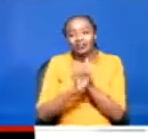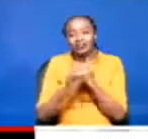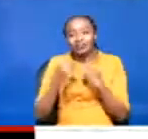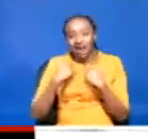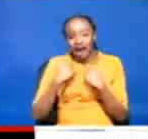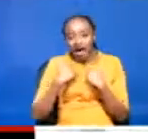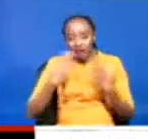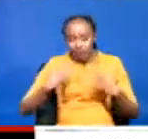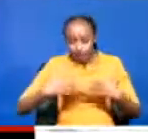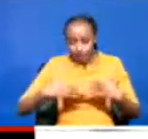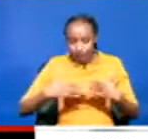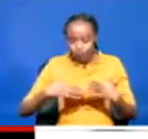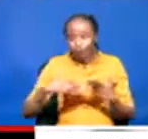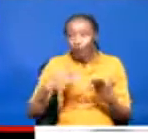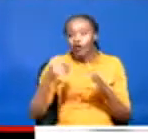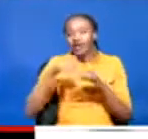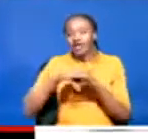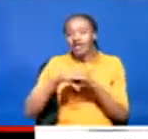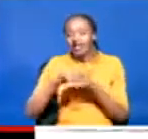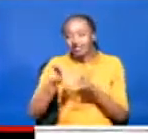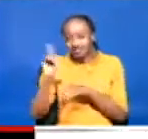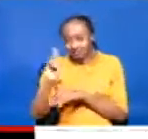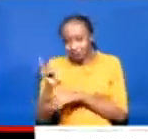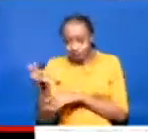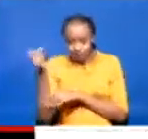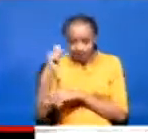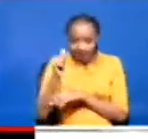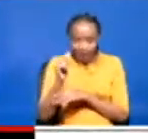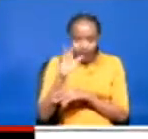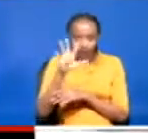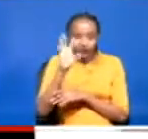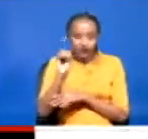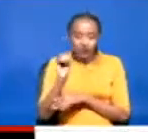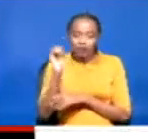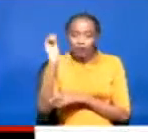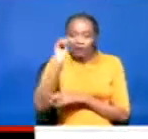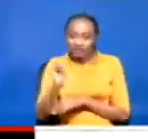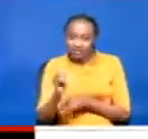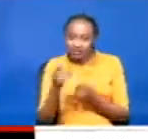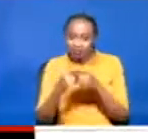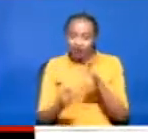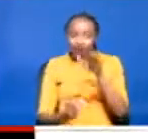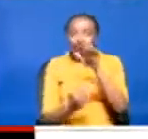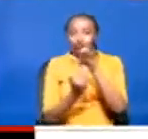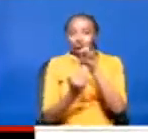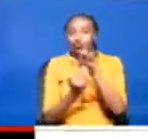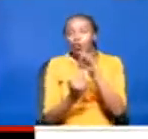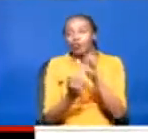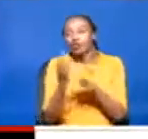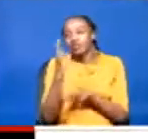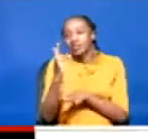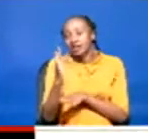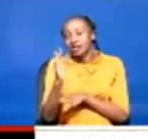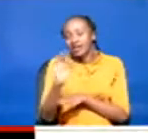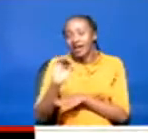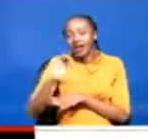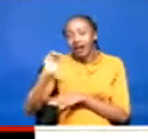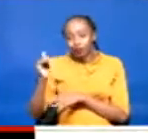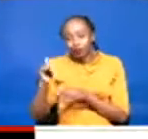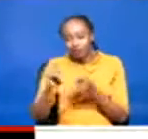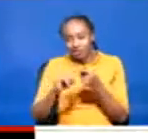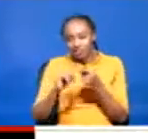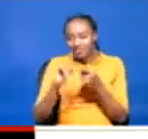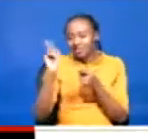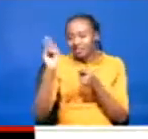to about 54% of the population. Currently, the top three urbanized regions include Nairobi, Mombasa,